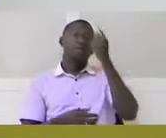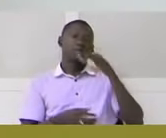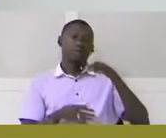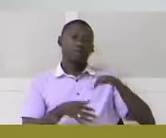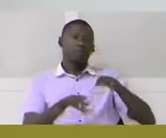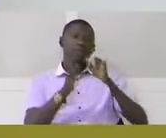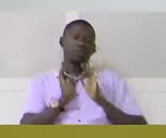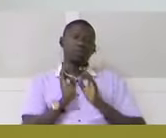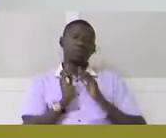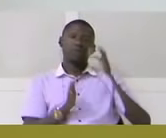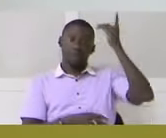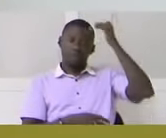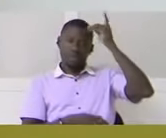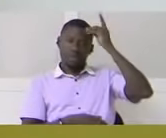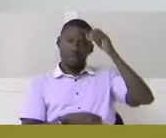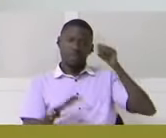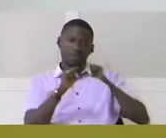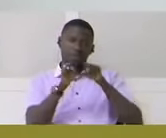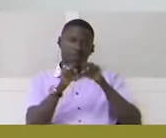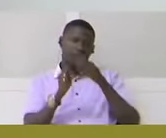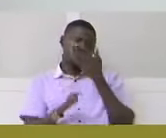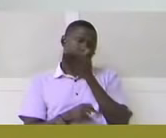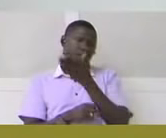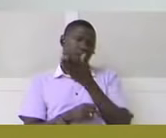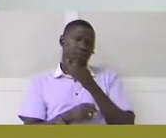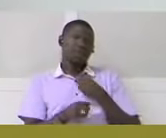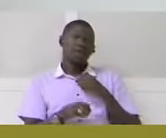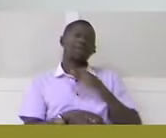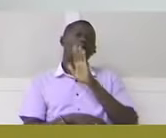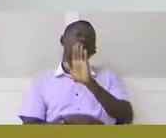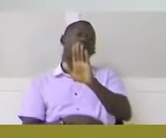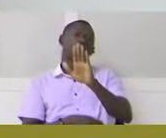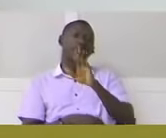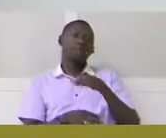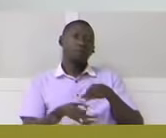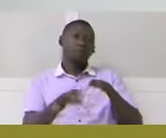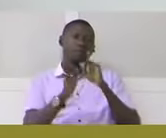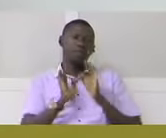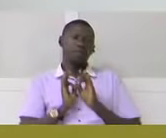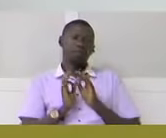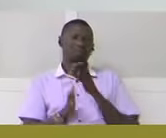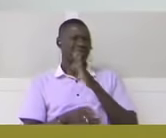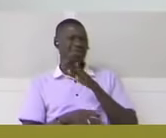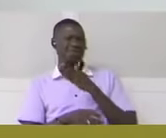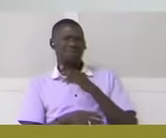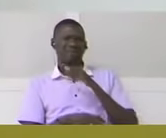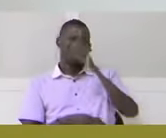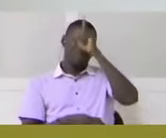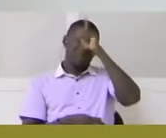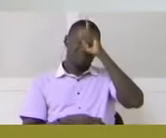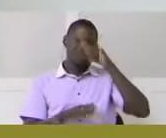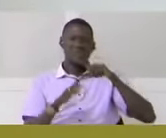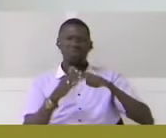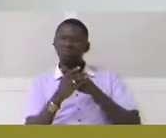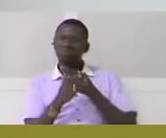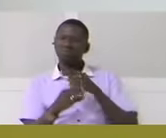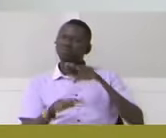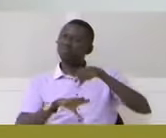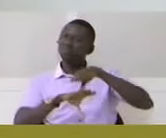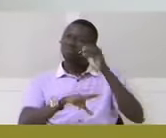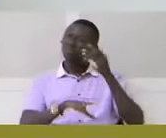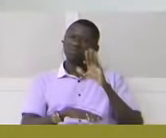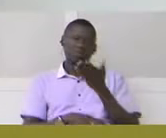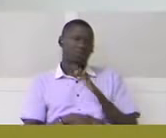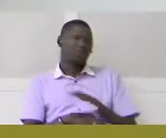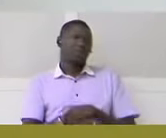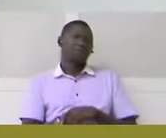Follow, yes, I'm about Dakar, the Senegal. Then later, they were taken to either Germany or Sweden, I think. Dhiru obotala, yes, I'm about Germany